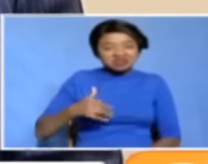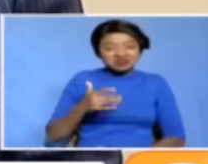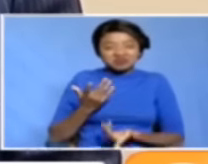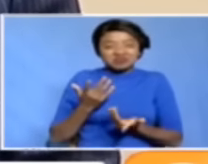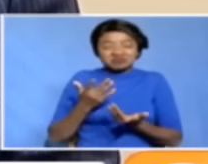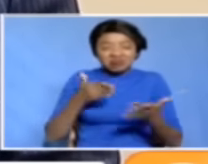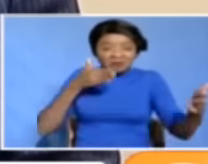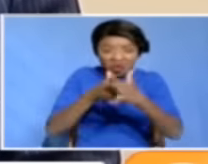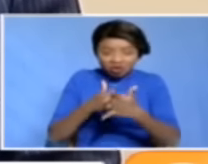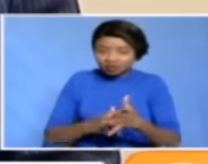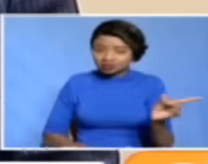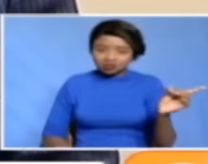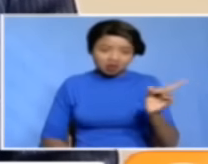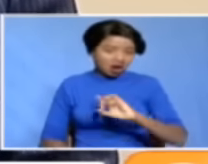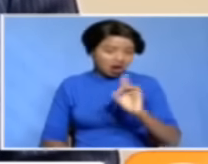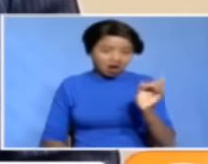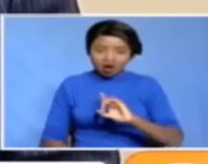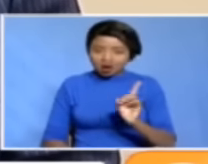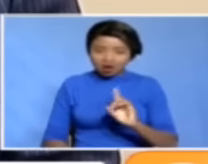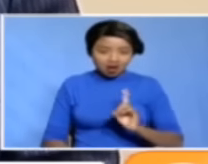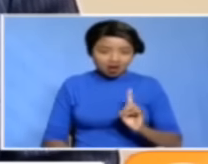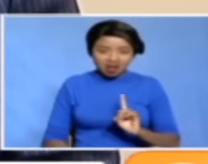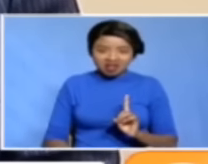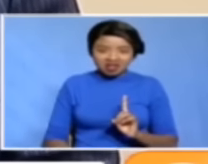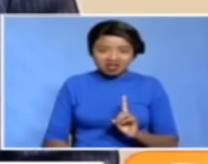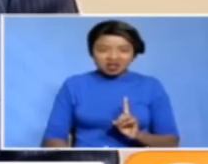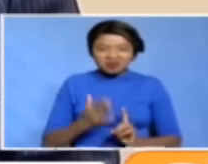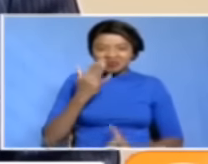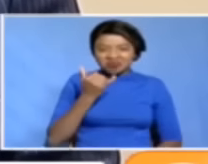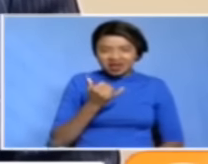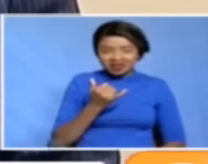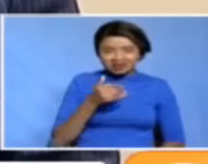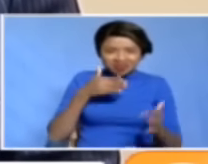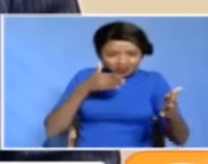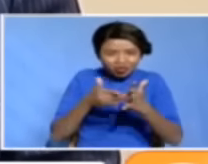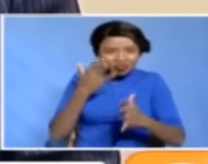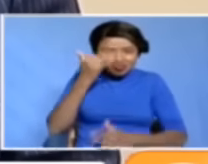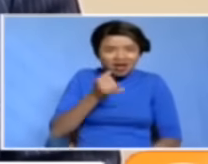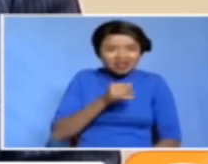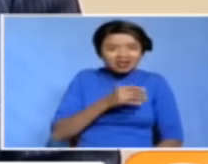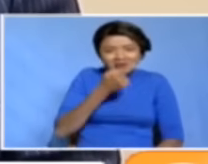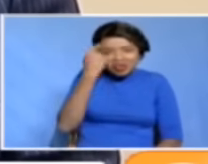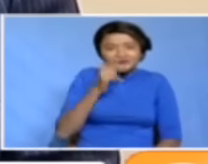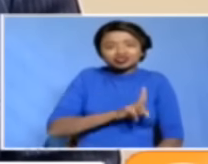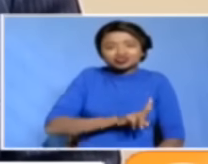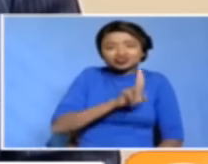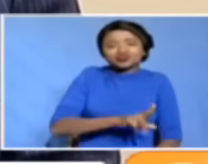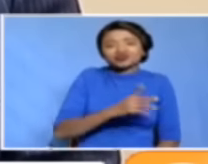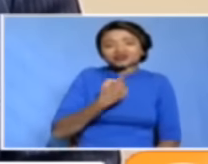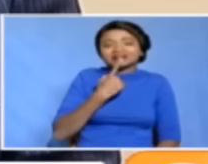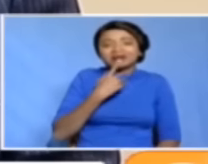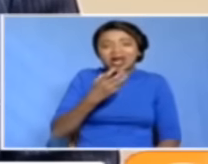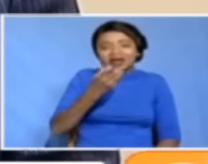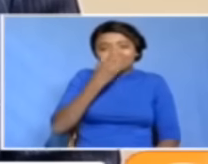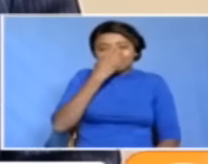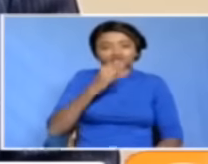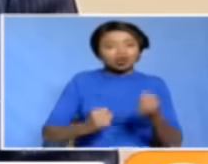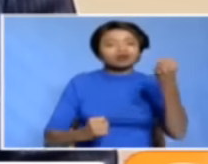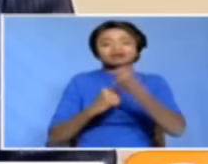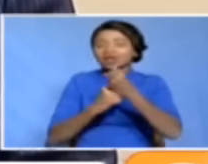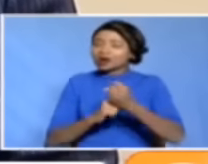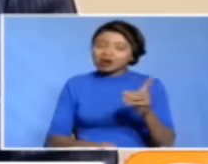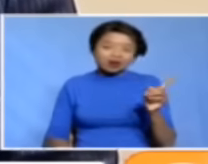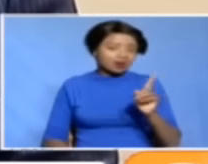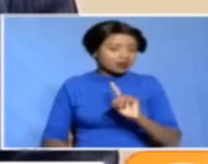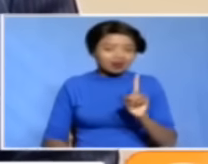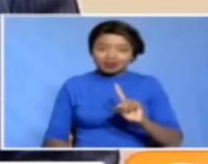an opportunity just because Jubilee top leadership said they preferred William Ruto.